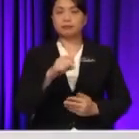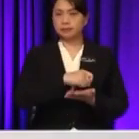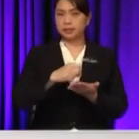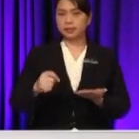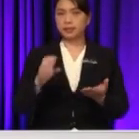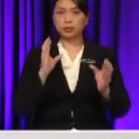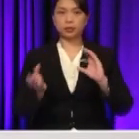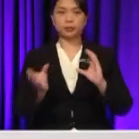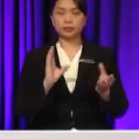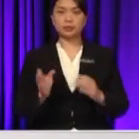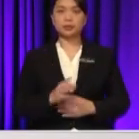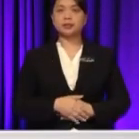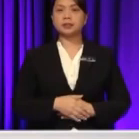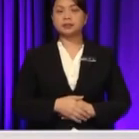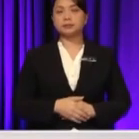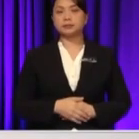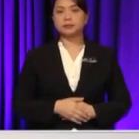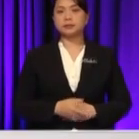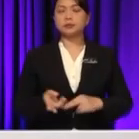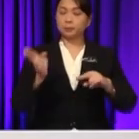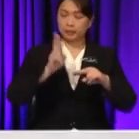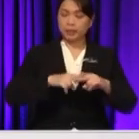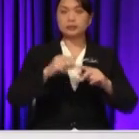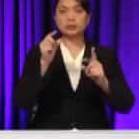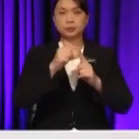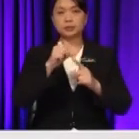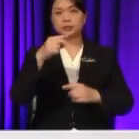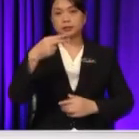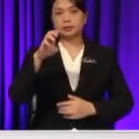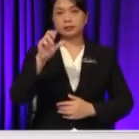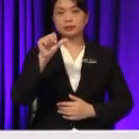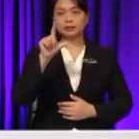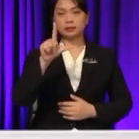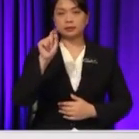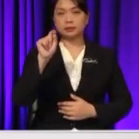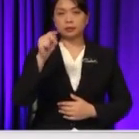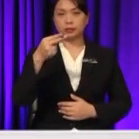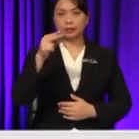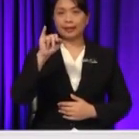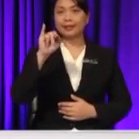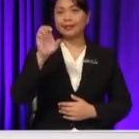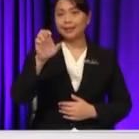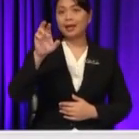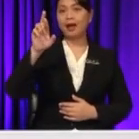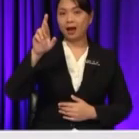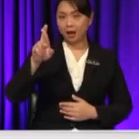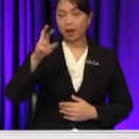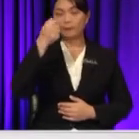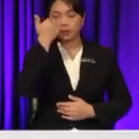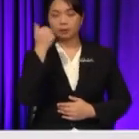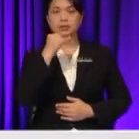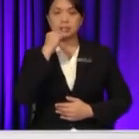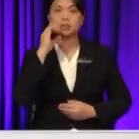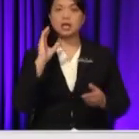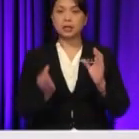is healthier compared to eating at a restaurant. Okay, mm-hmm. That's a good idea. Thank you, Sharifa. Wow. Okay. Thank you so